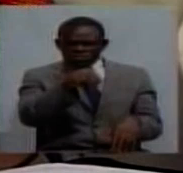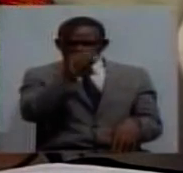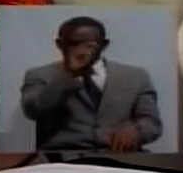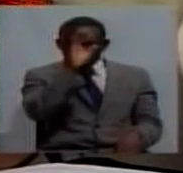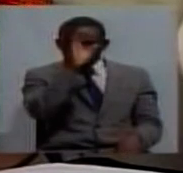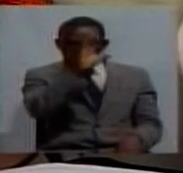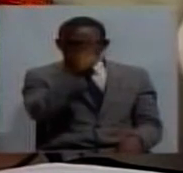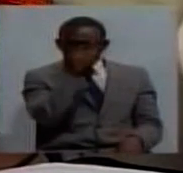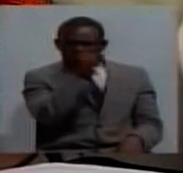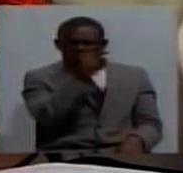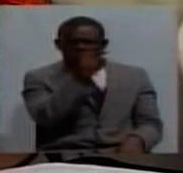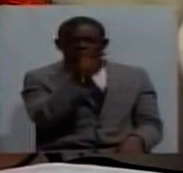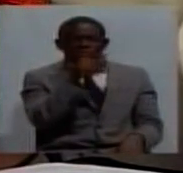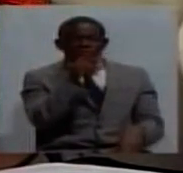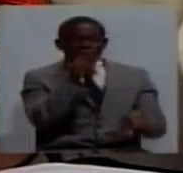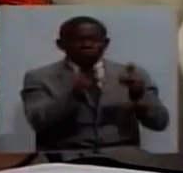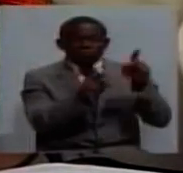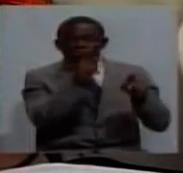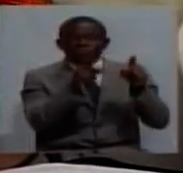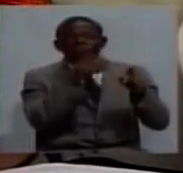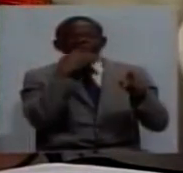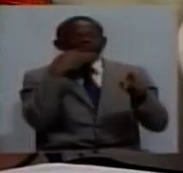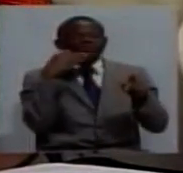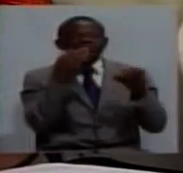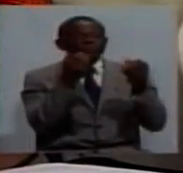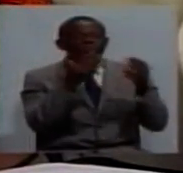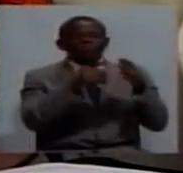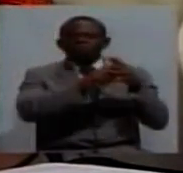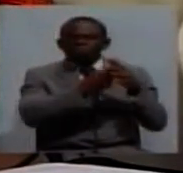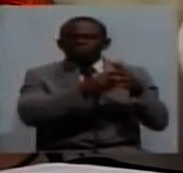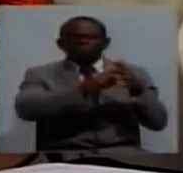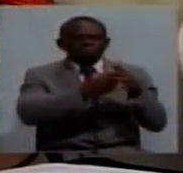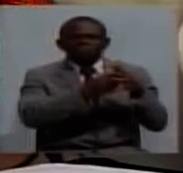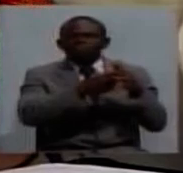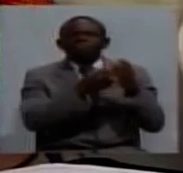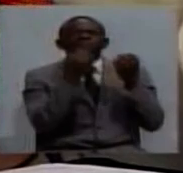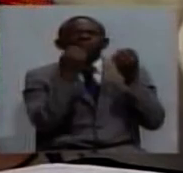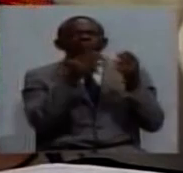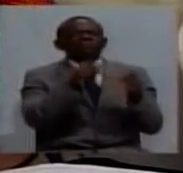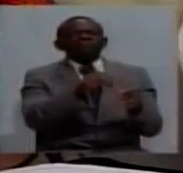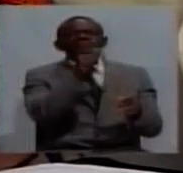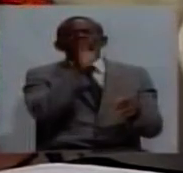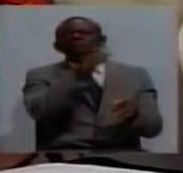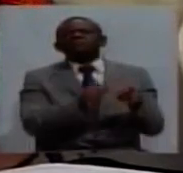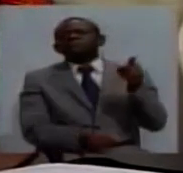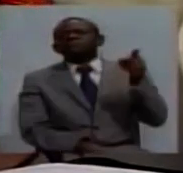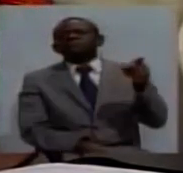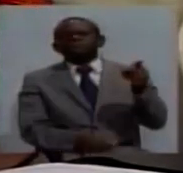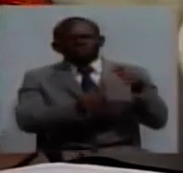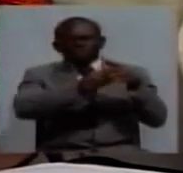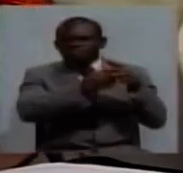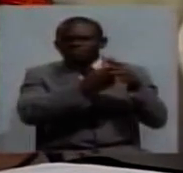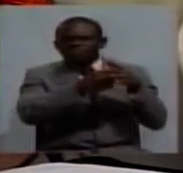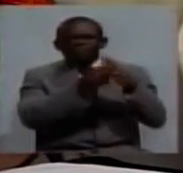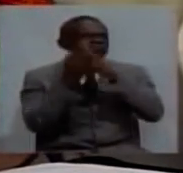of beans, and that beans goes on from one season to the other. The challenge is, how do they market it? So as soon as you